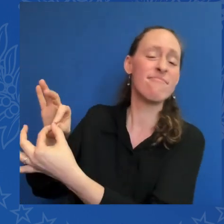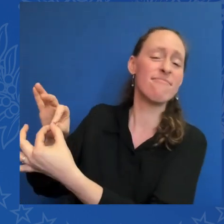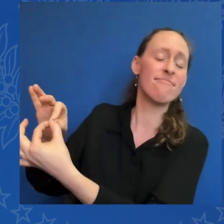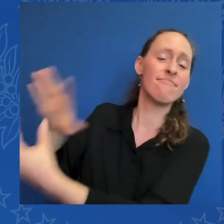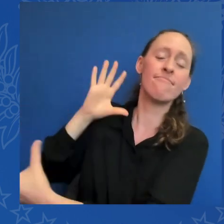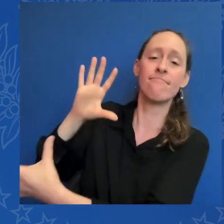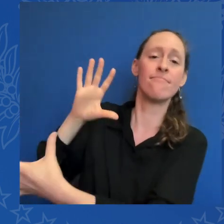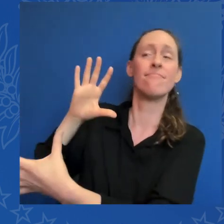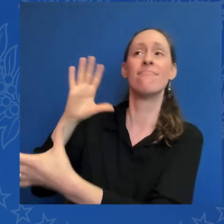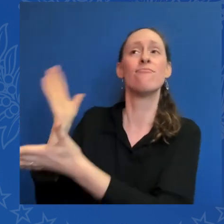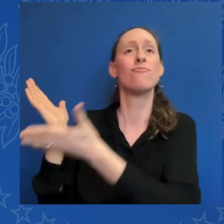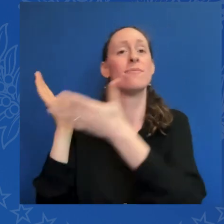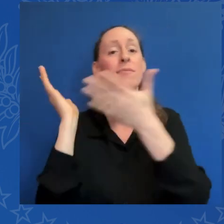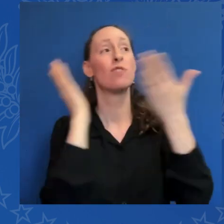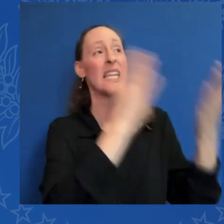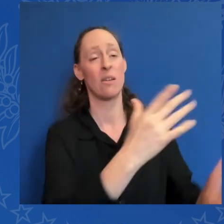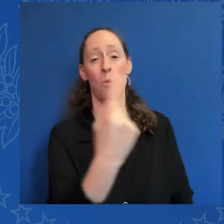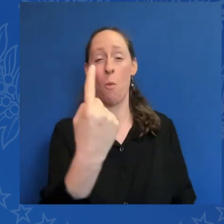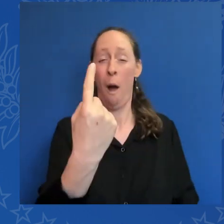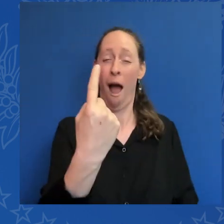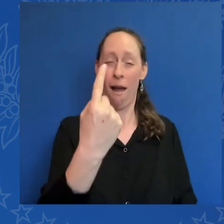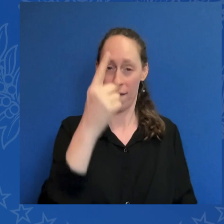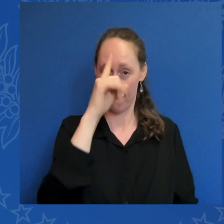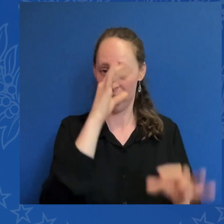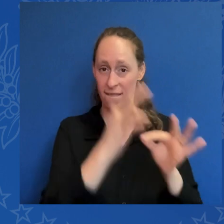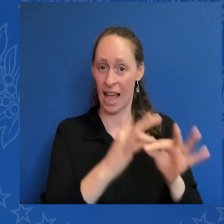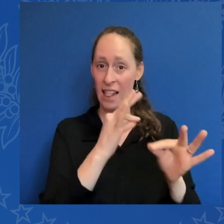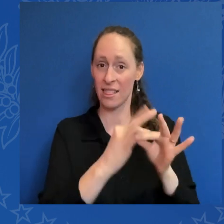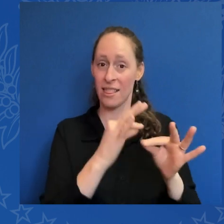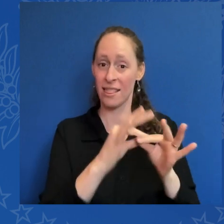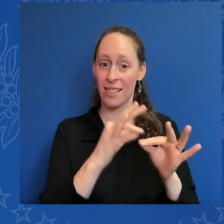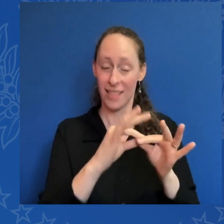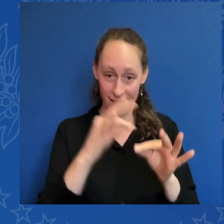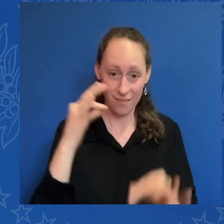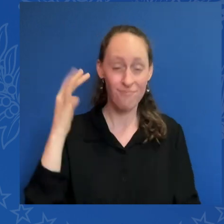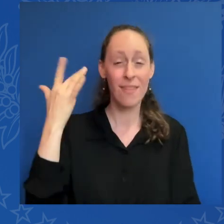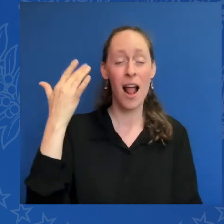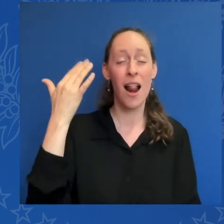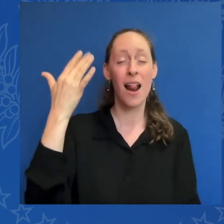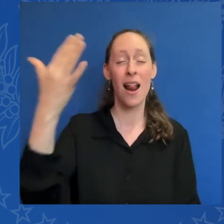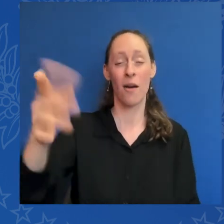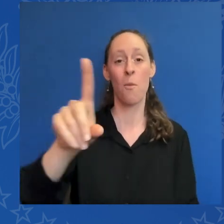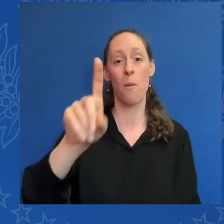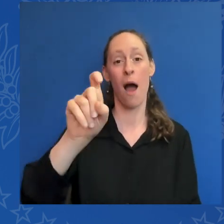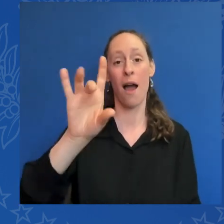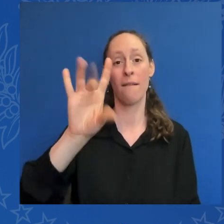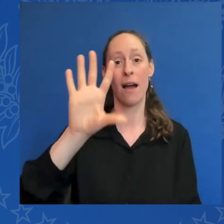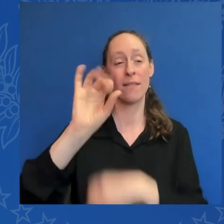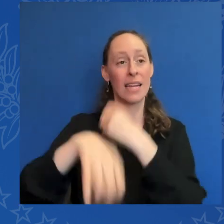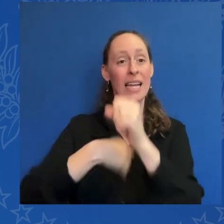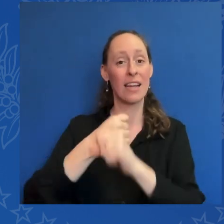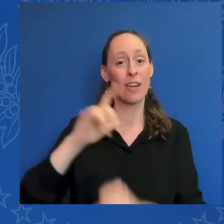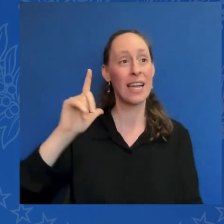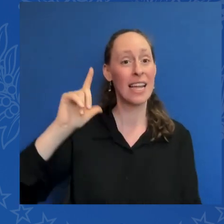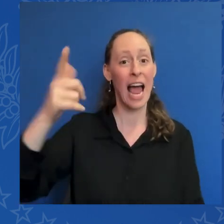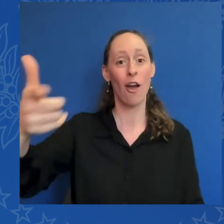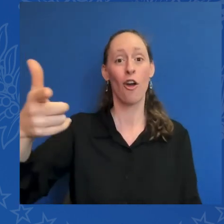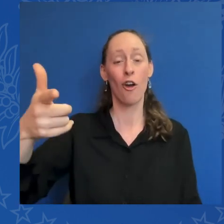that 175 years later, both their great-great-grandsons would be President of the United States of America, Barack Obama and Joe